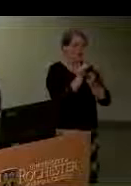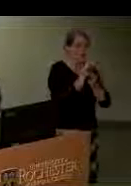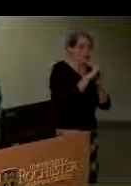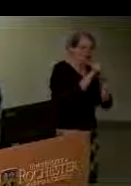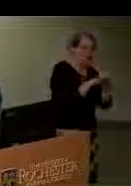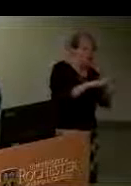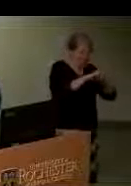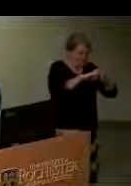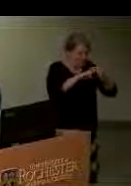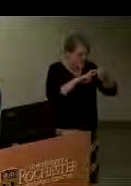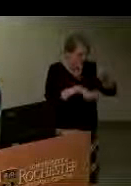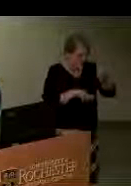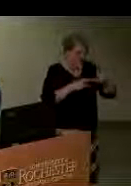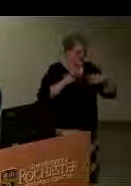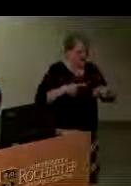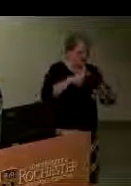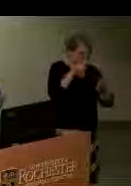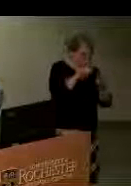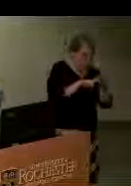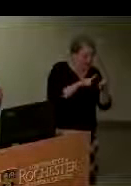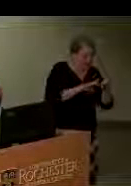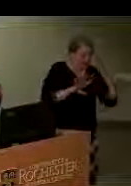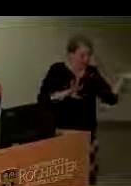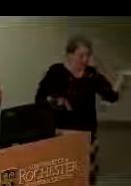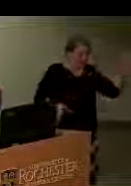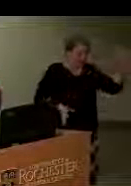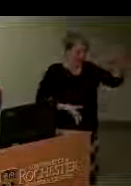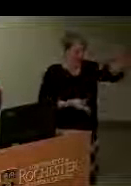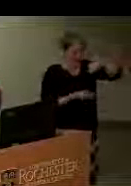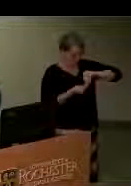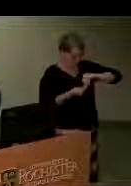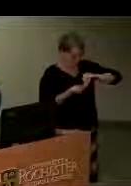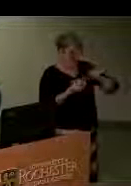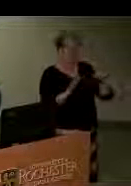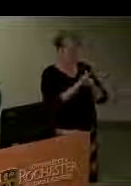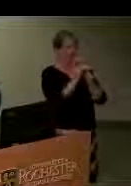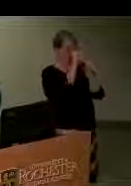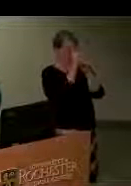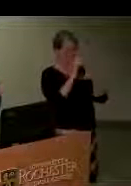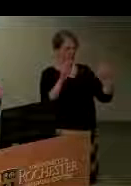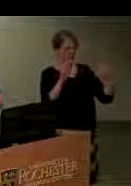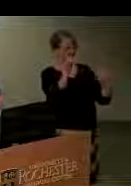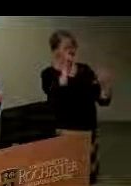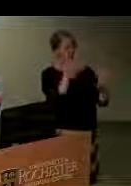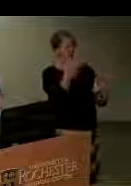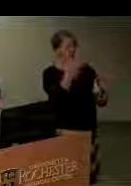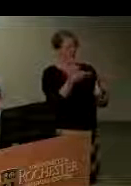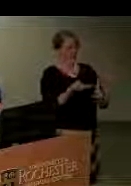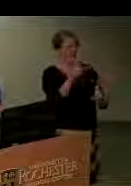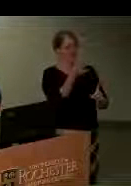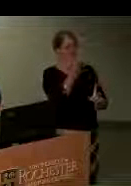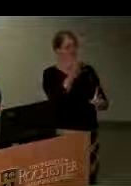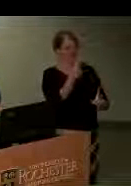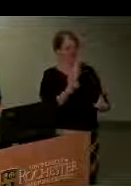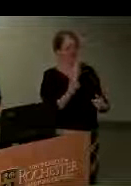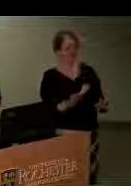tests and the physical exam and all the other things to put together a complete picture of who is this patient in front of me.